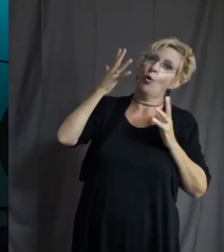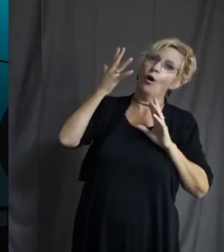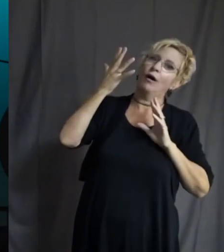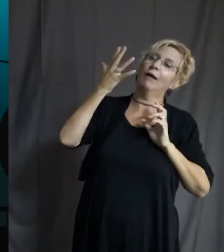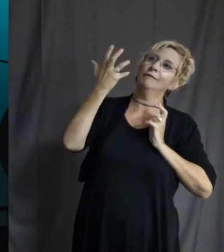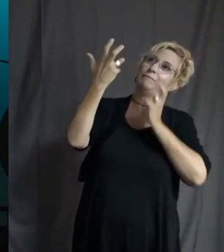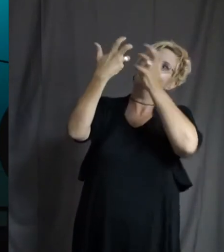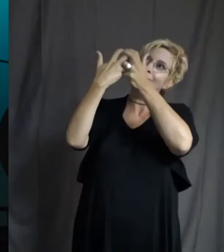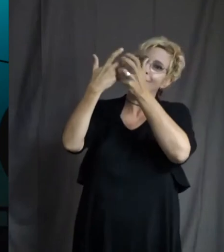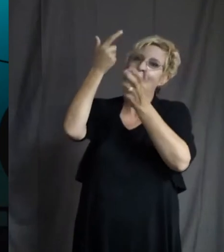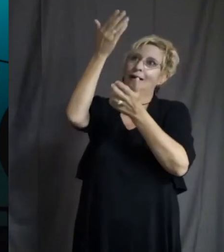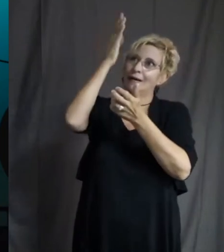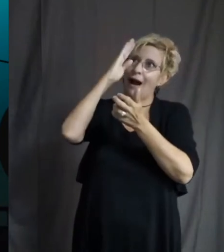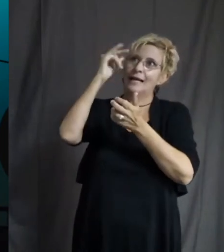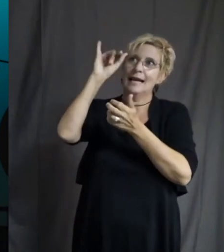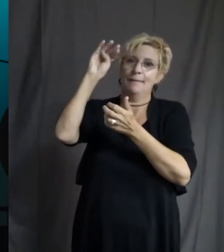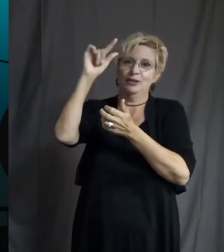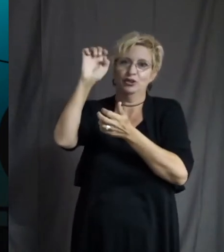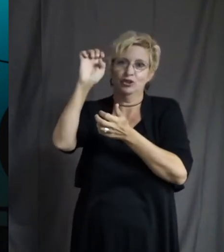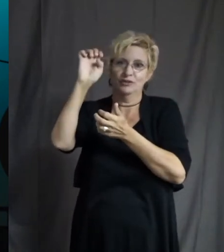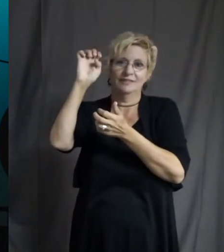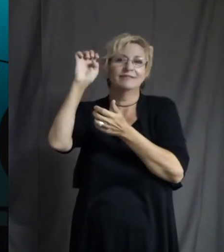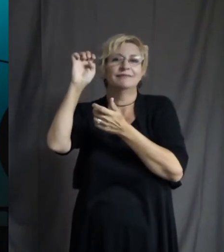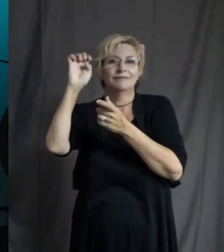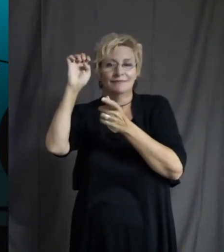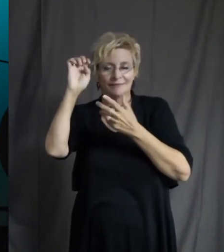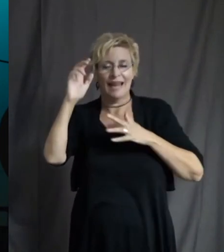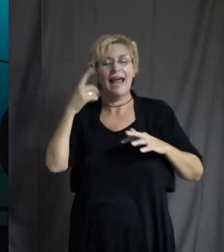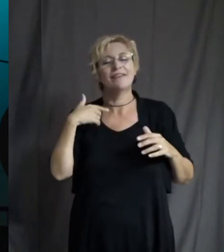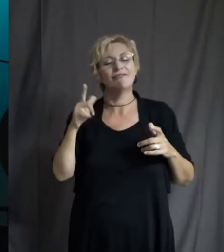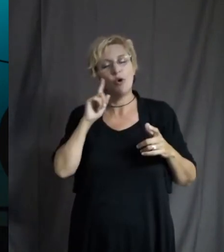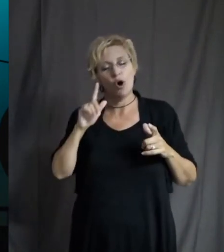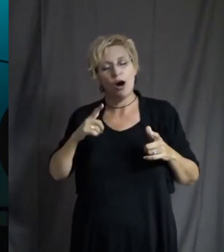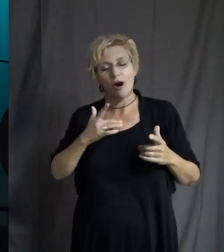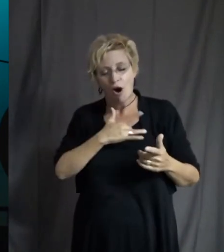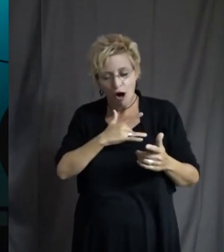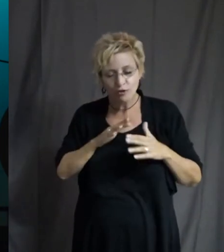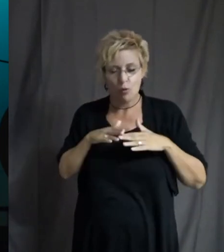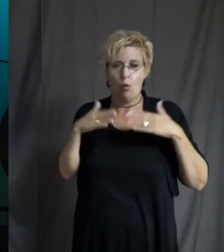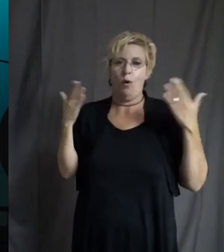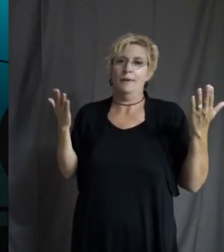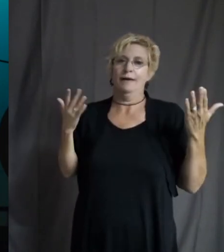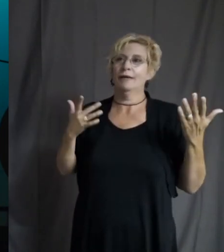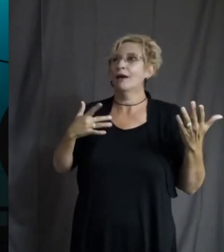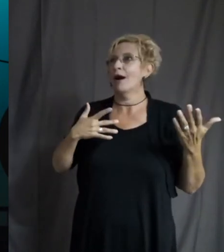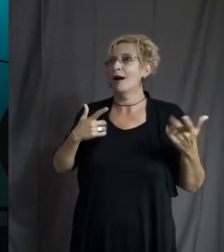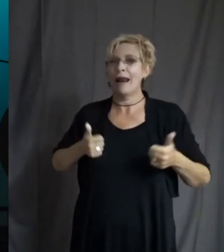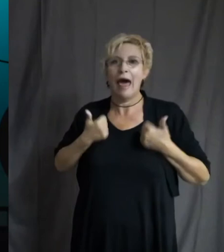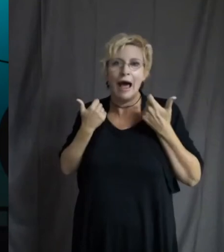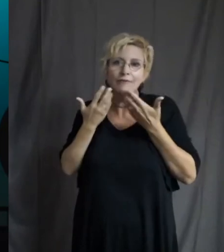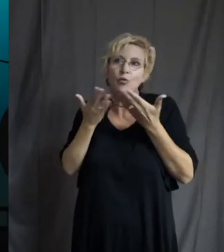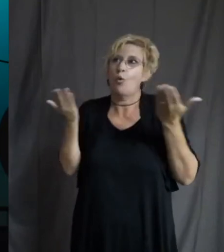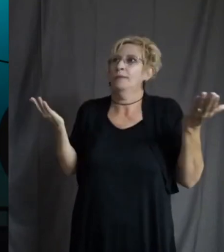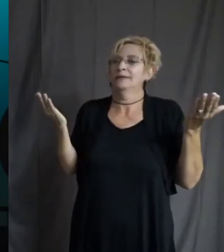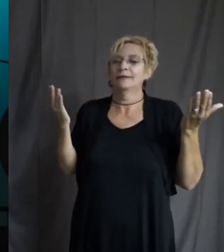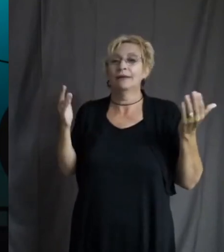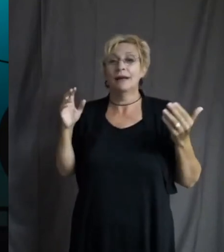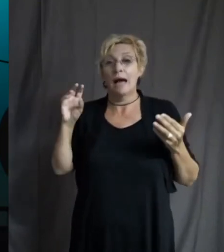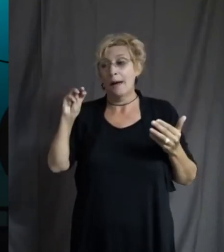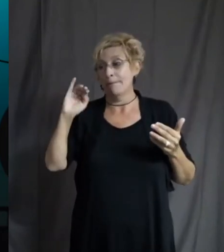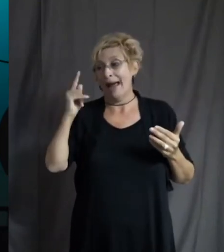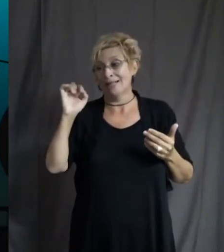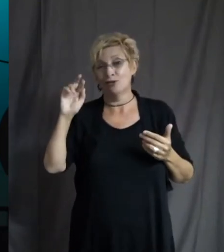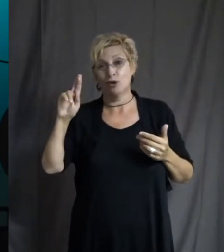God, to open our hearts, to open our lives. Meister Eckhart, the great Catholic teacher, said